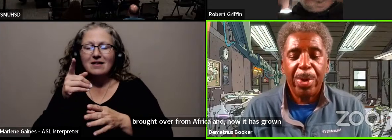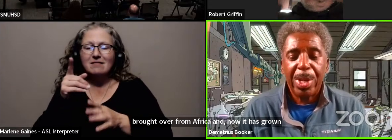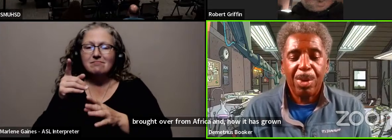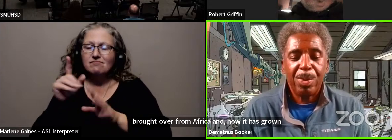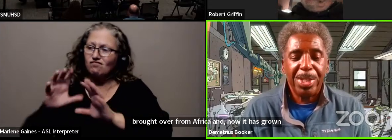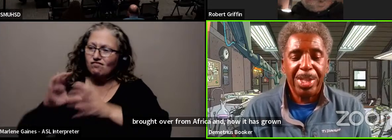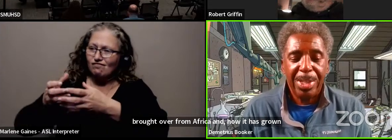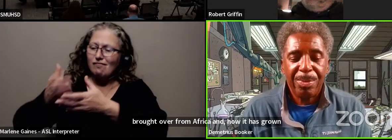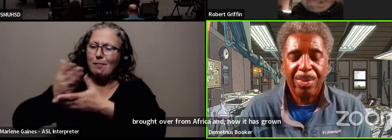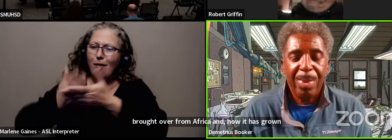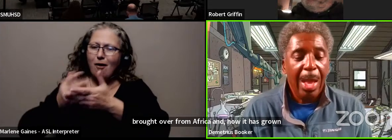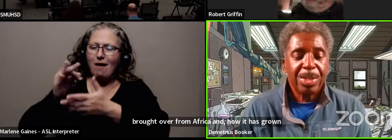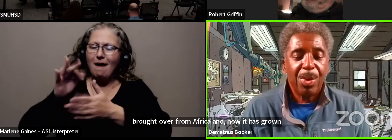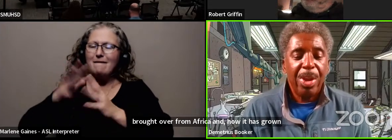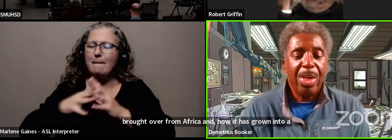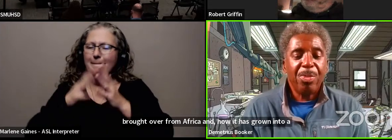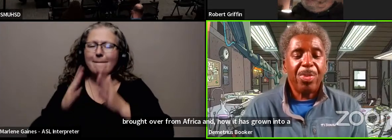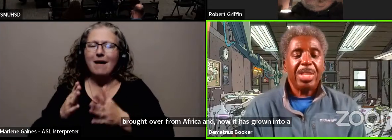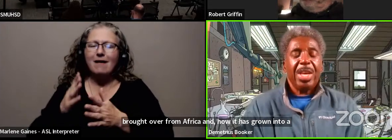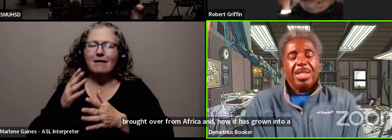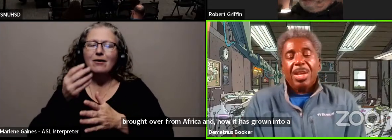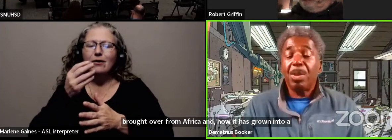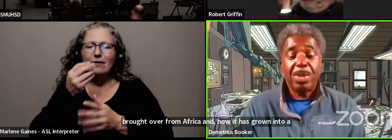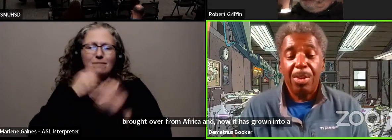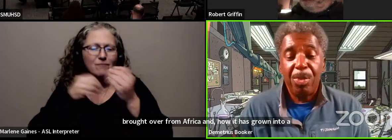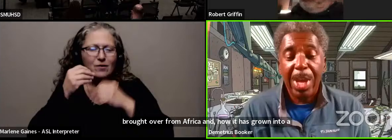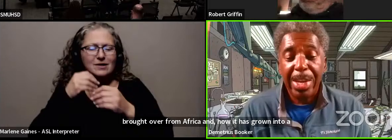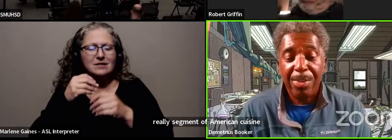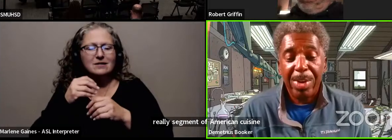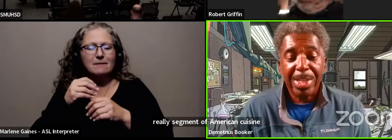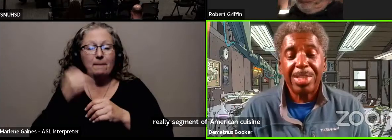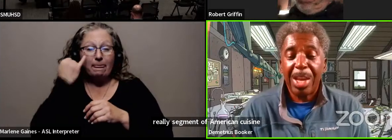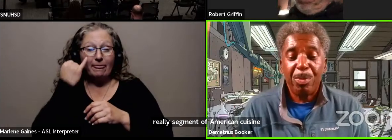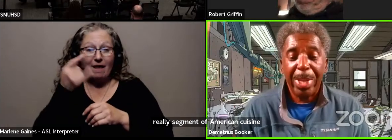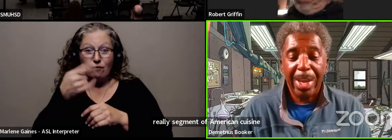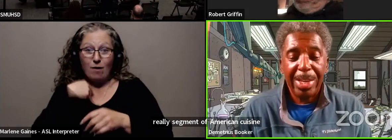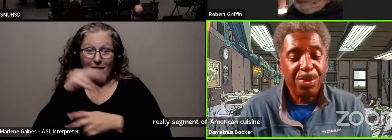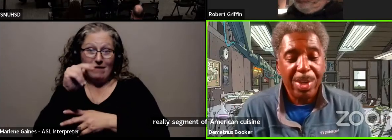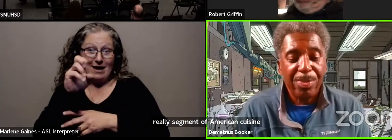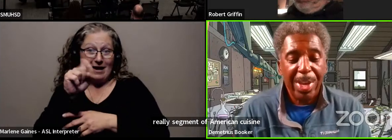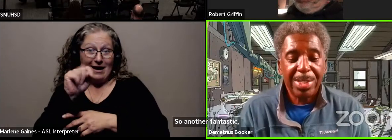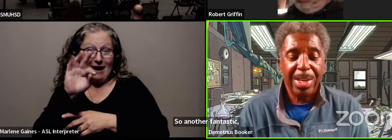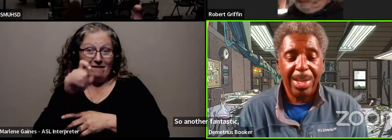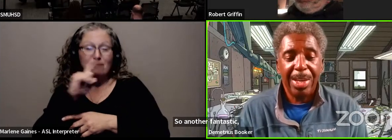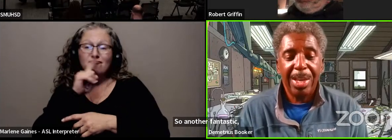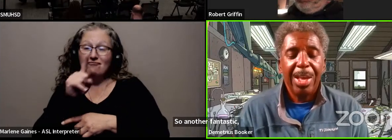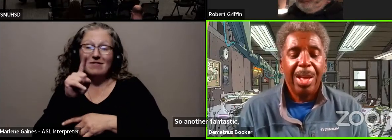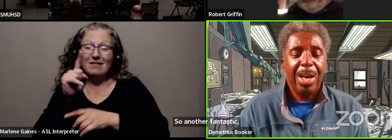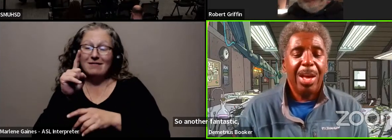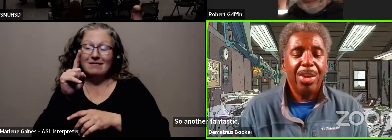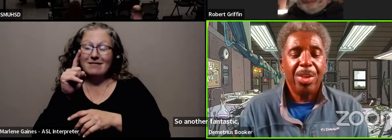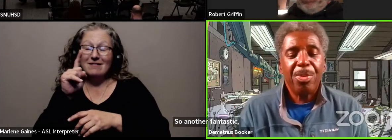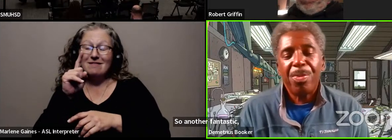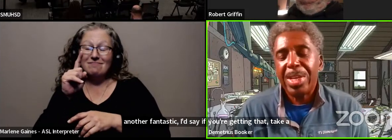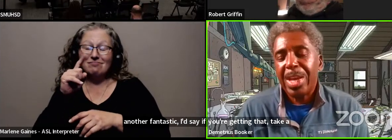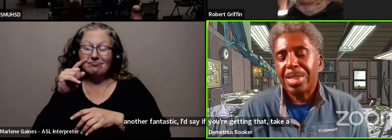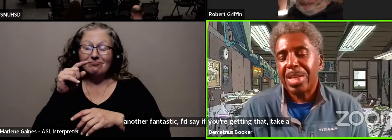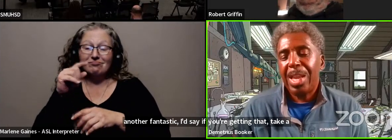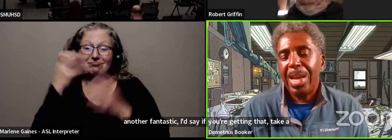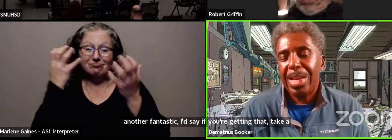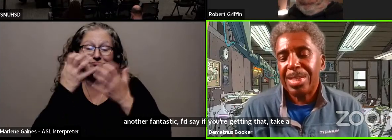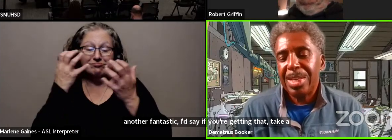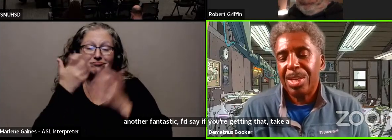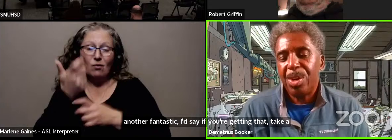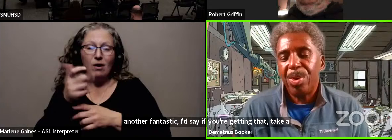of American cuisine. So another fantastic, I would say if you got Netflix, take a peek at it. It's really fascinating. Another